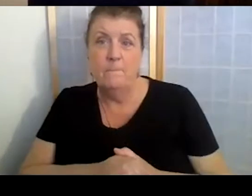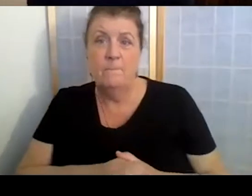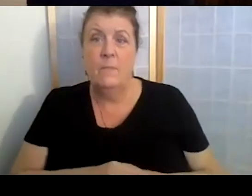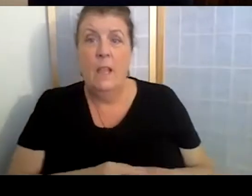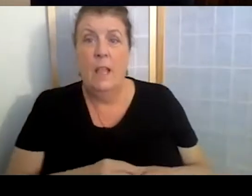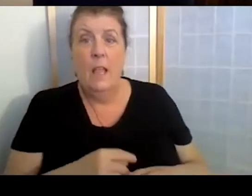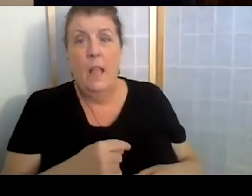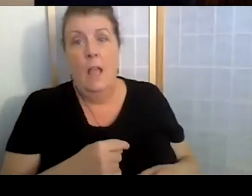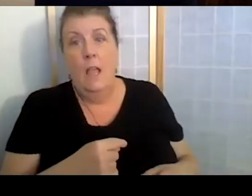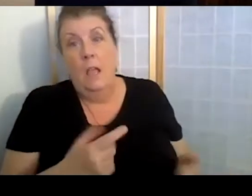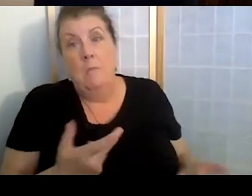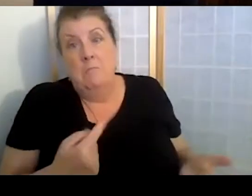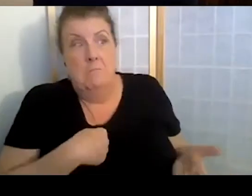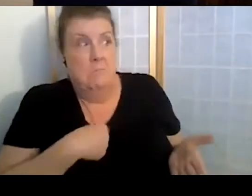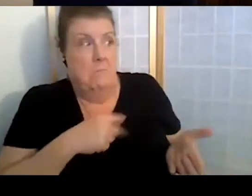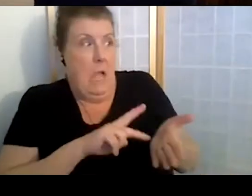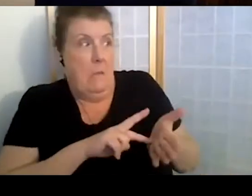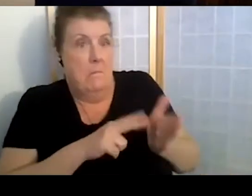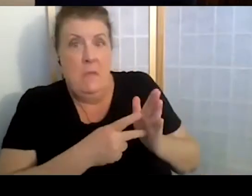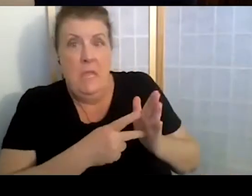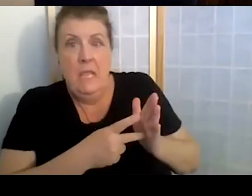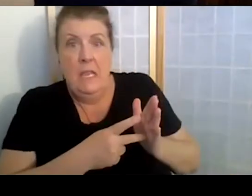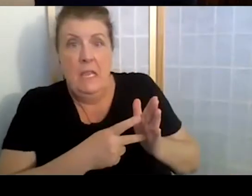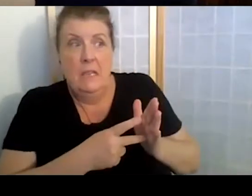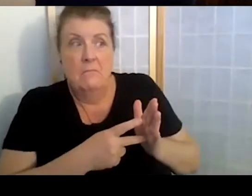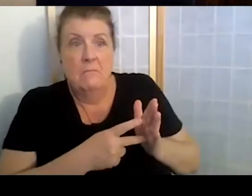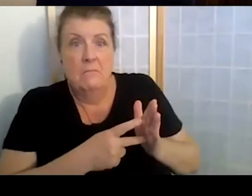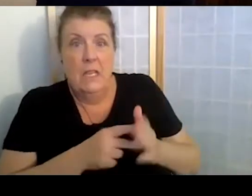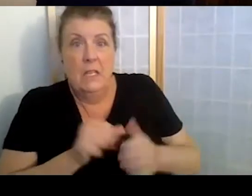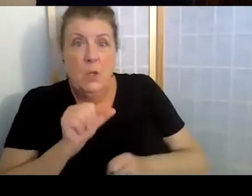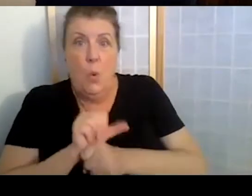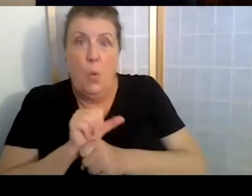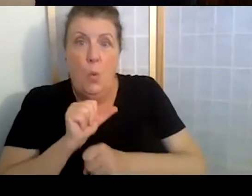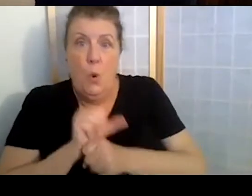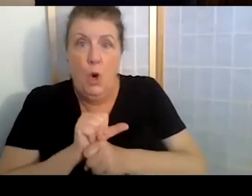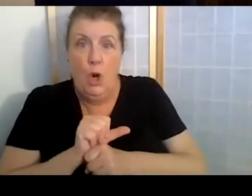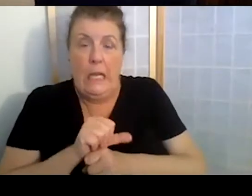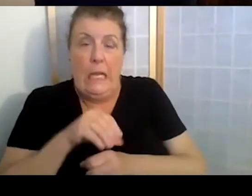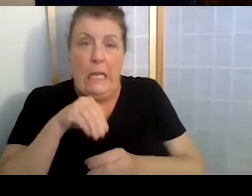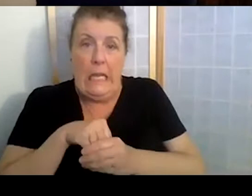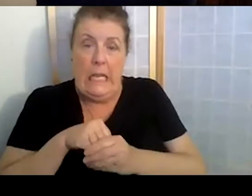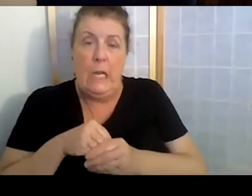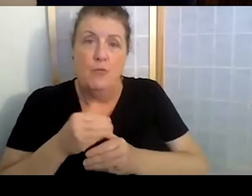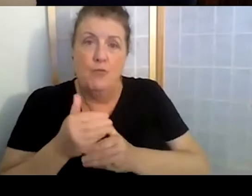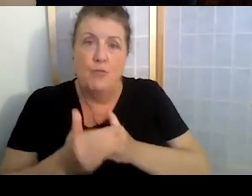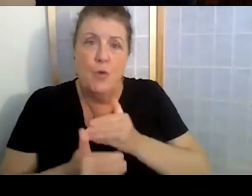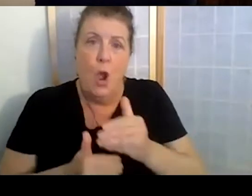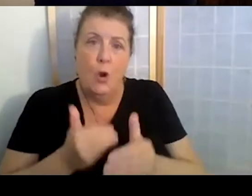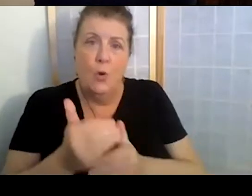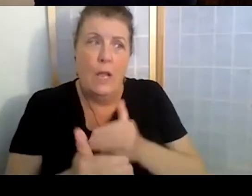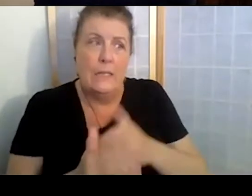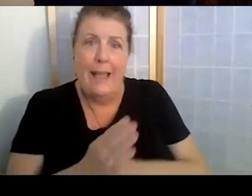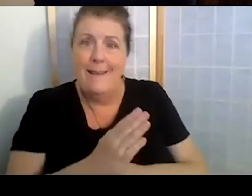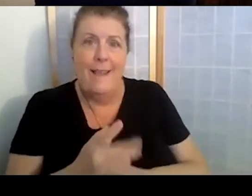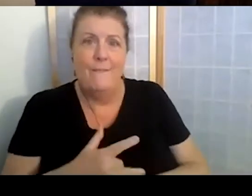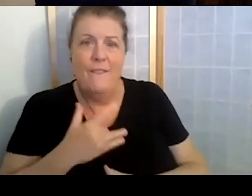I'll just say it's a work in progress. There's never a sense of having nailed it. The kind of